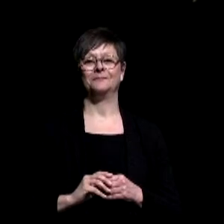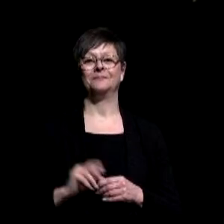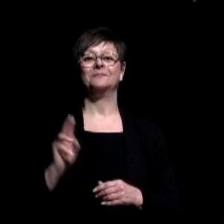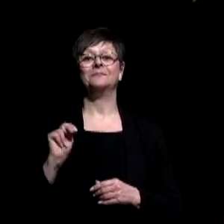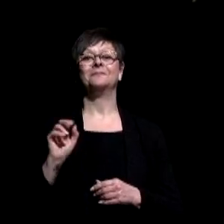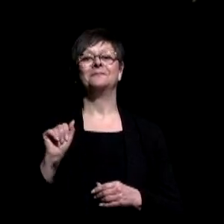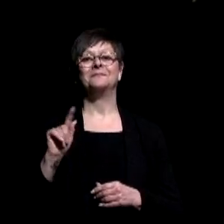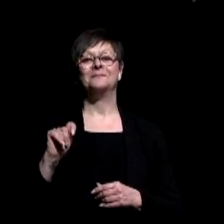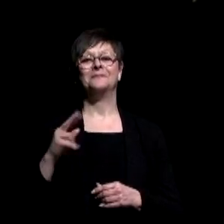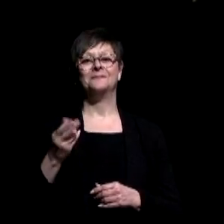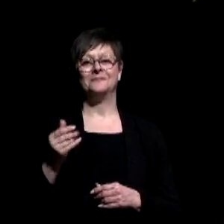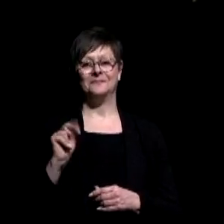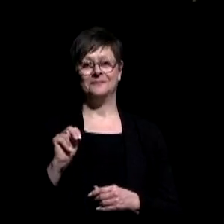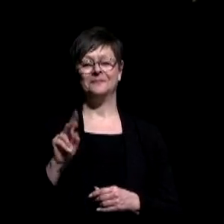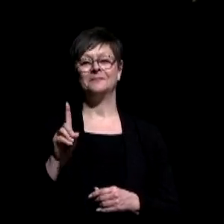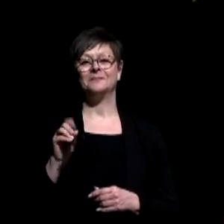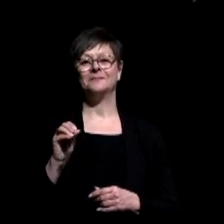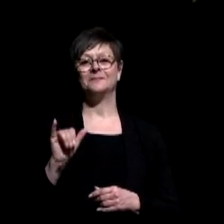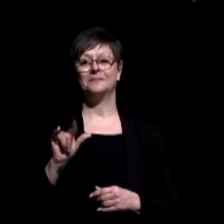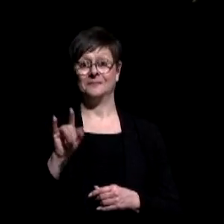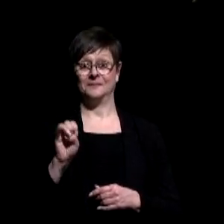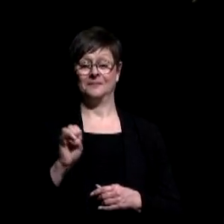Megan Doyle.